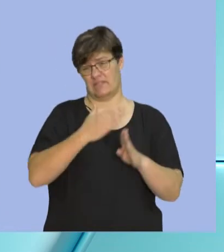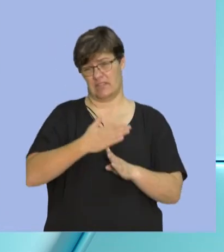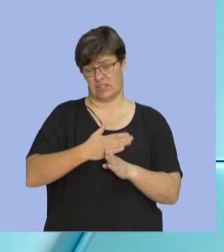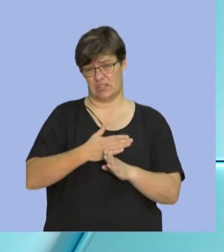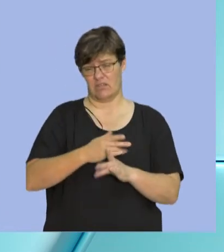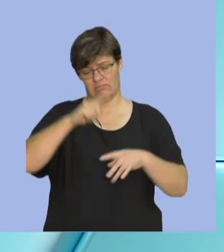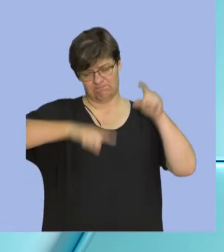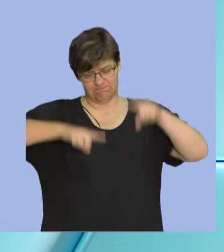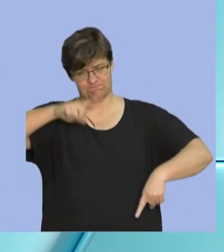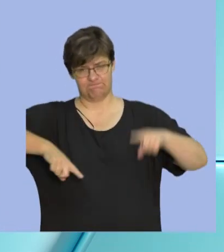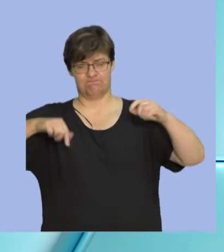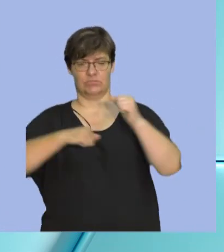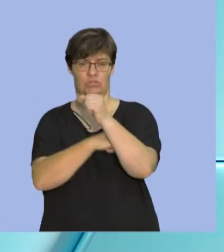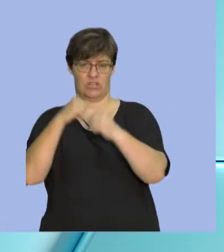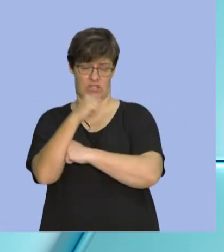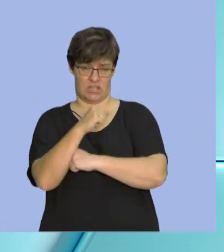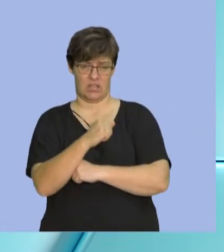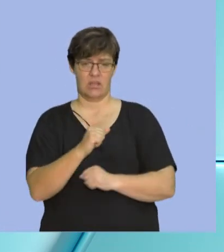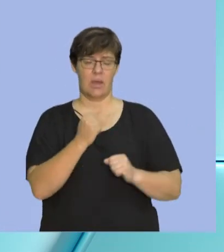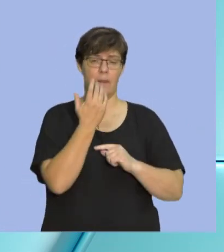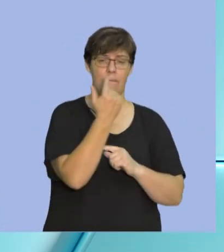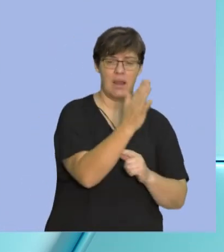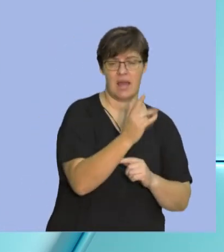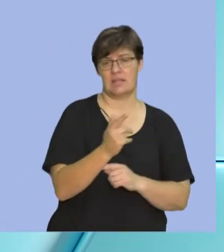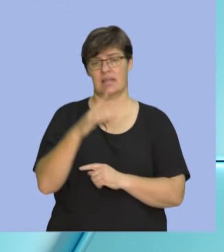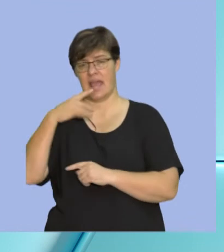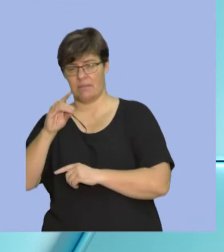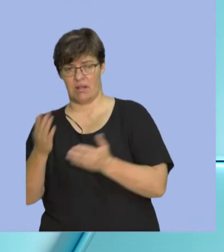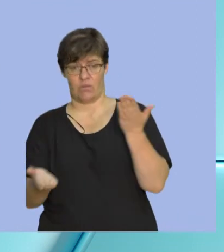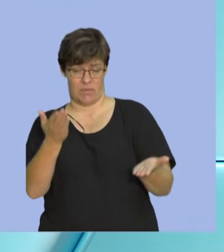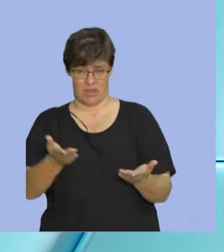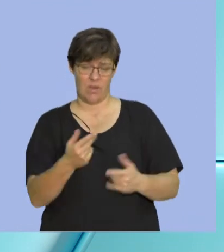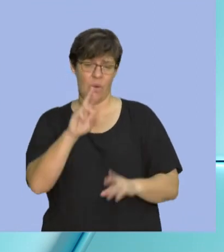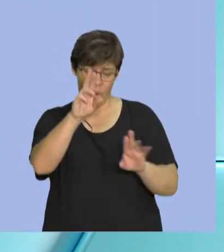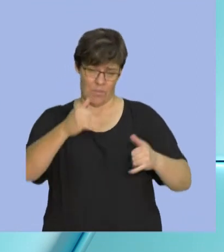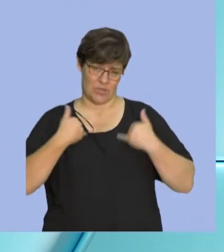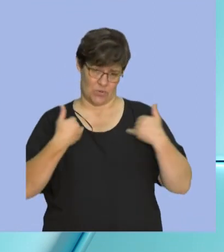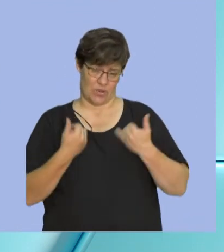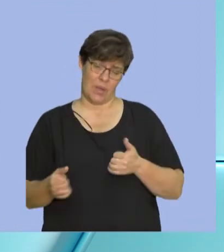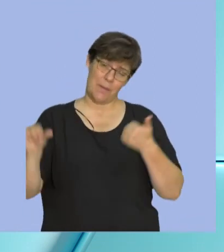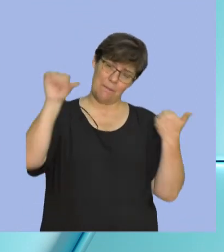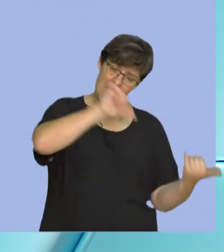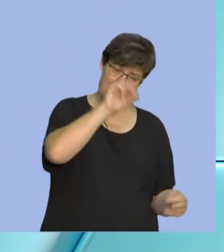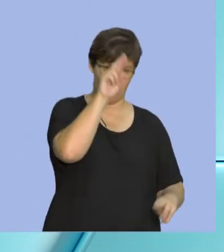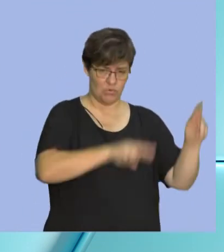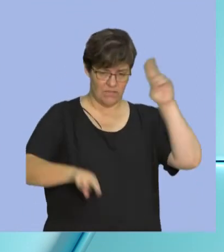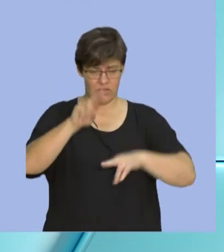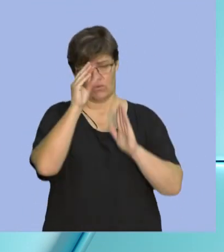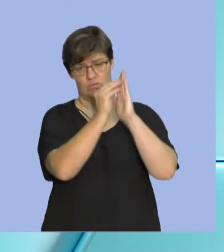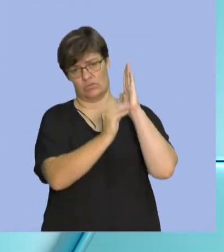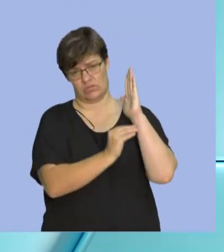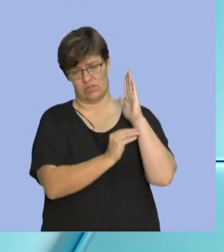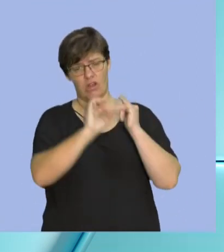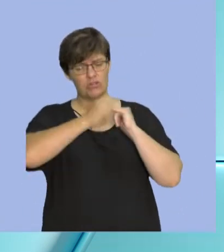different structures. We've compared plant and animal cells. I hope you've enjoyed the session. Go back and review these notes and try and understand